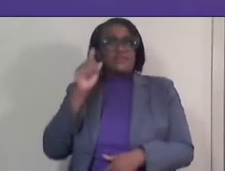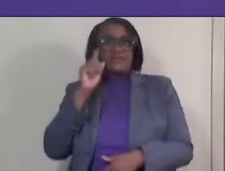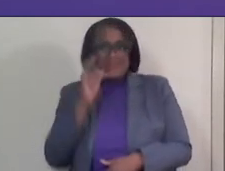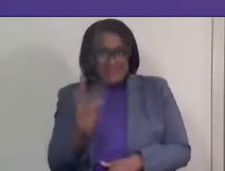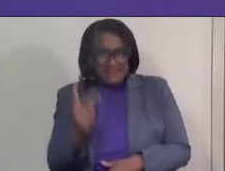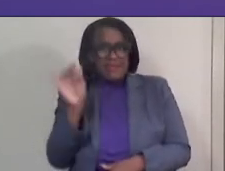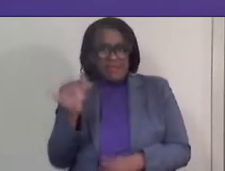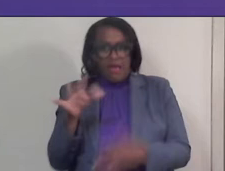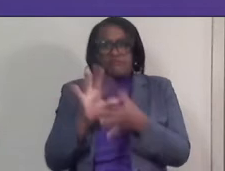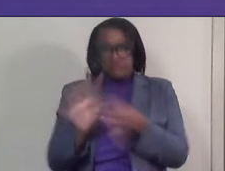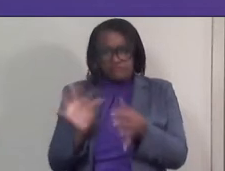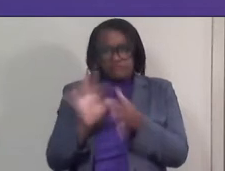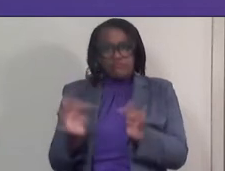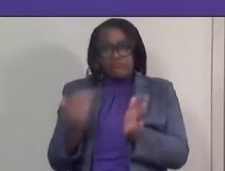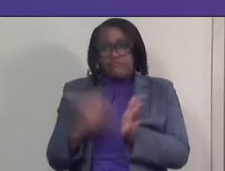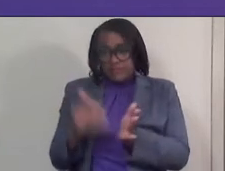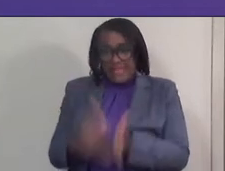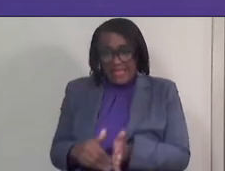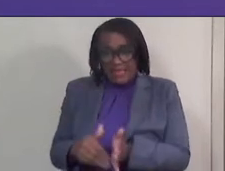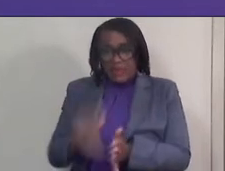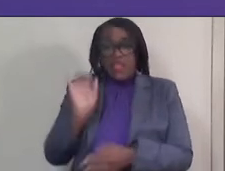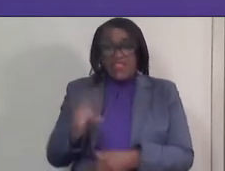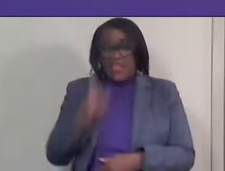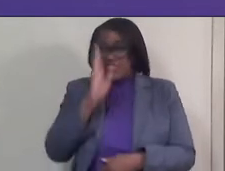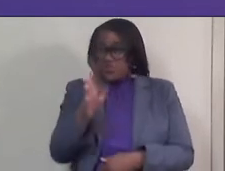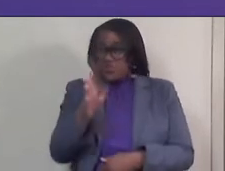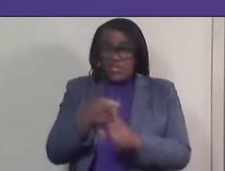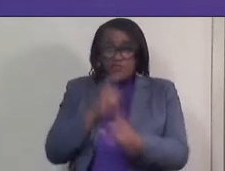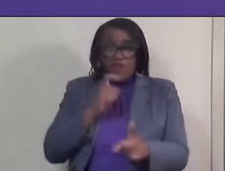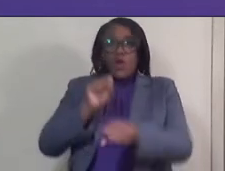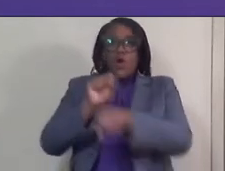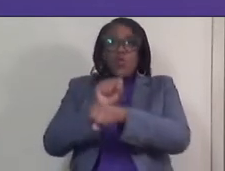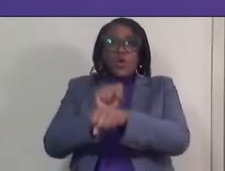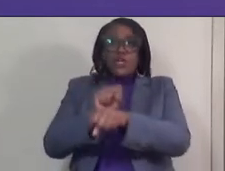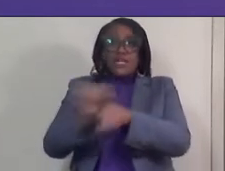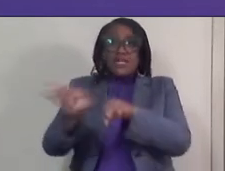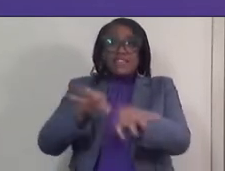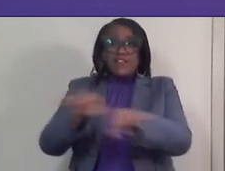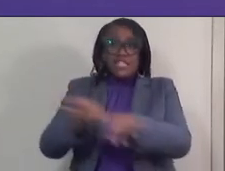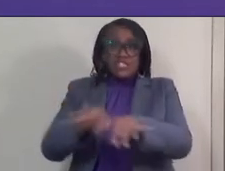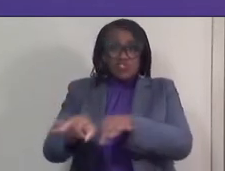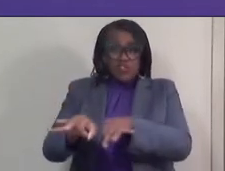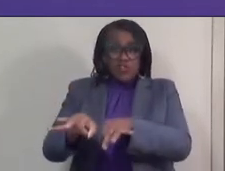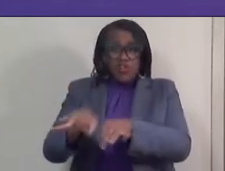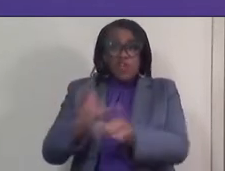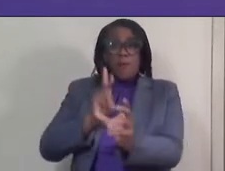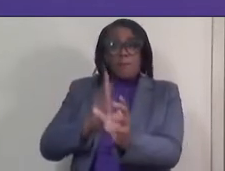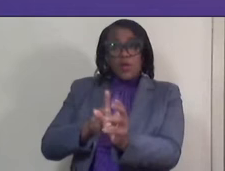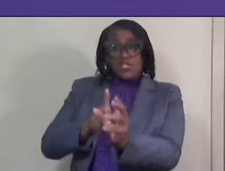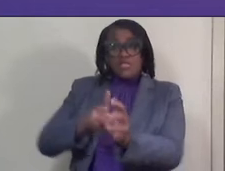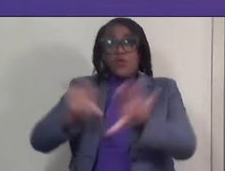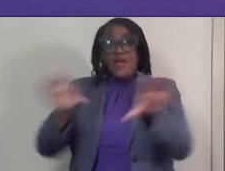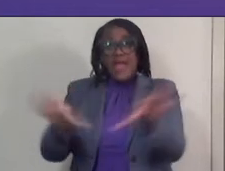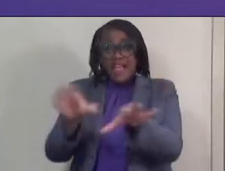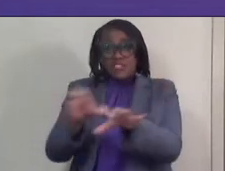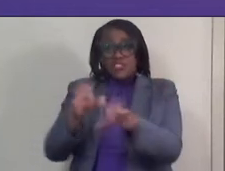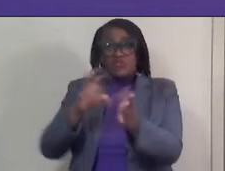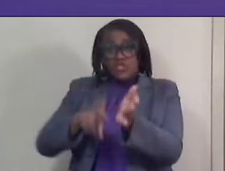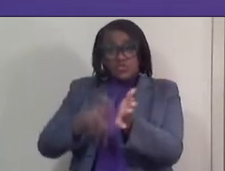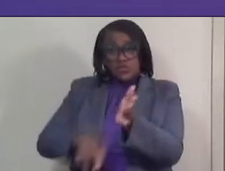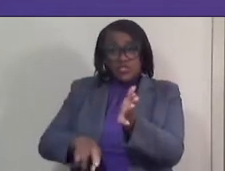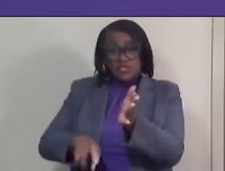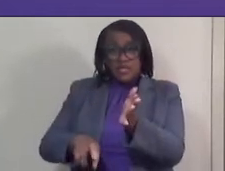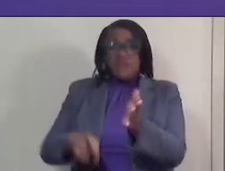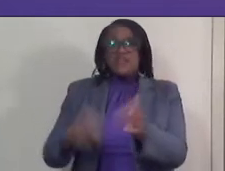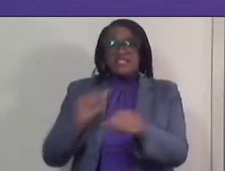again, and it comes directly from a working definition of participatory action research put forward by Highlander, and